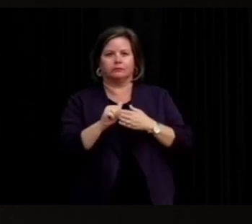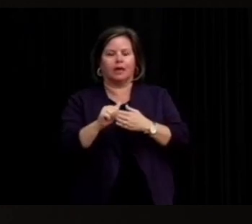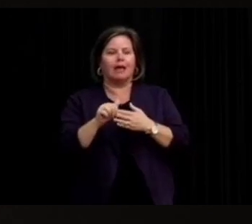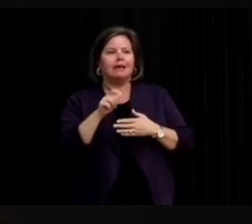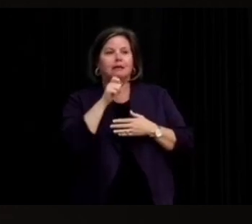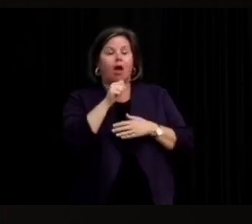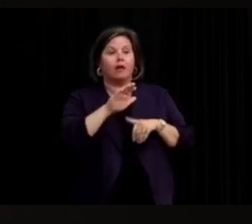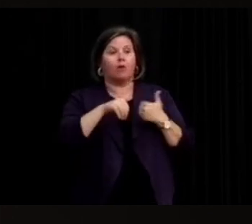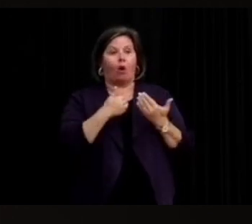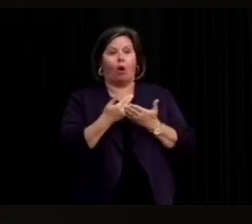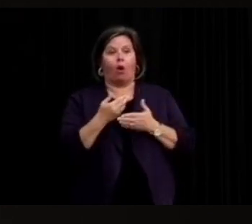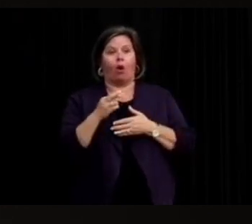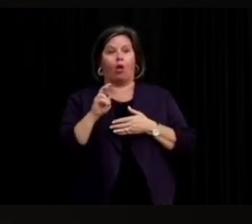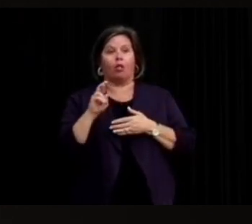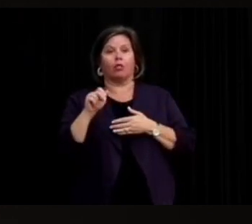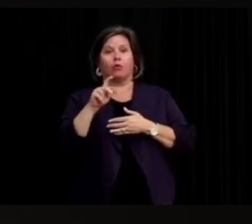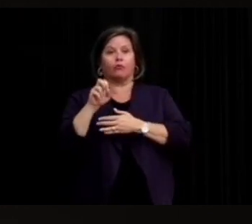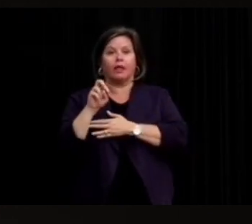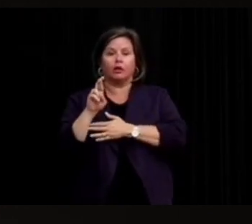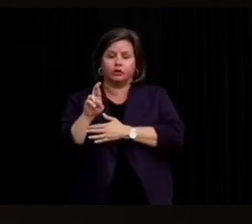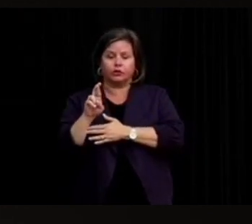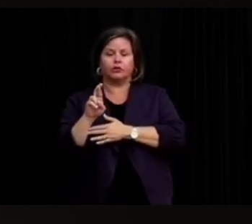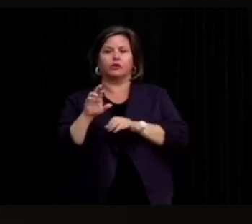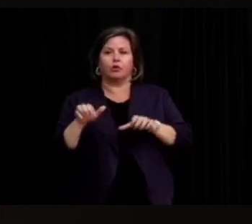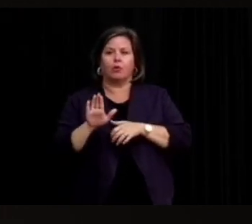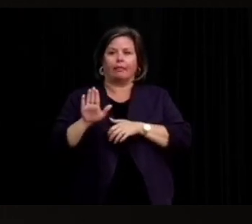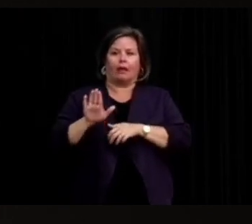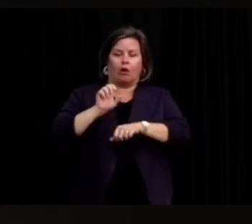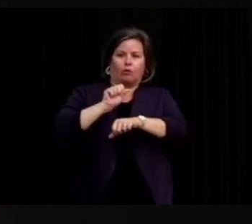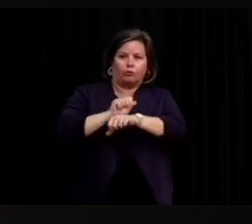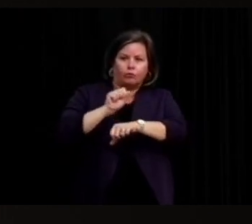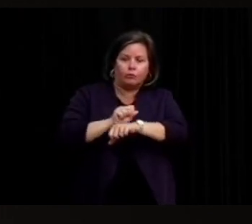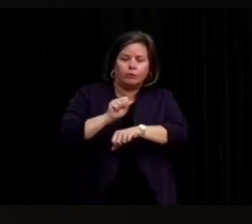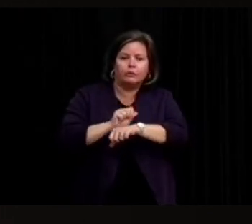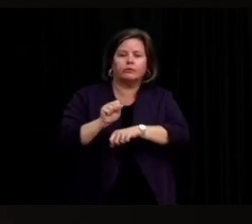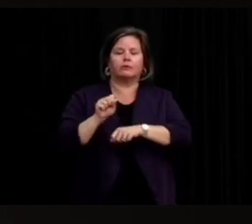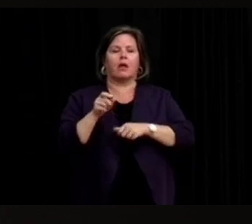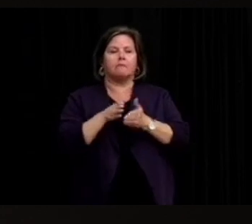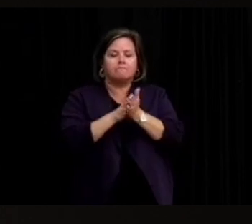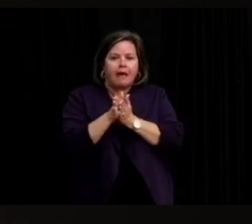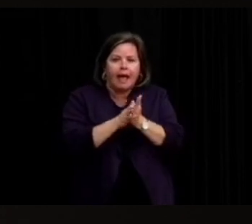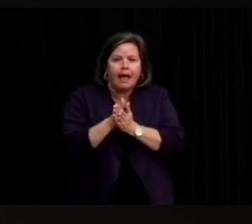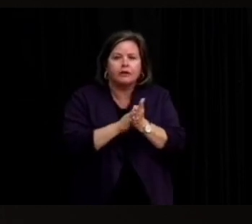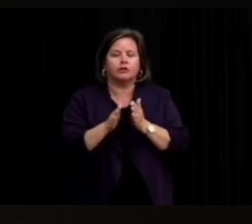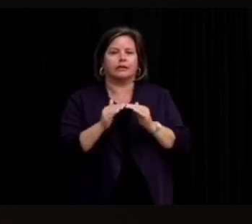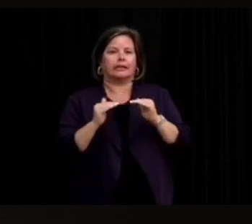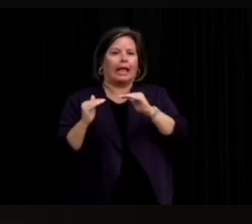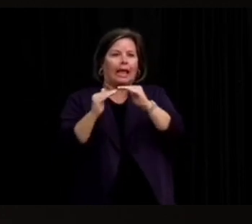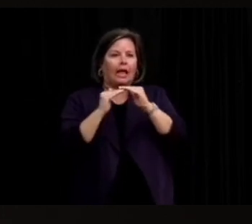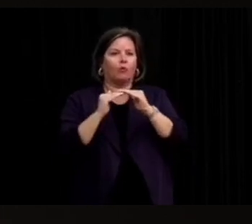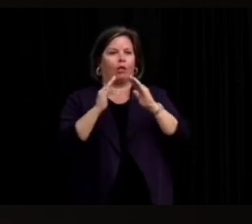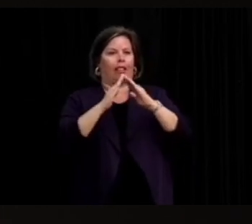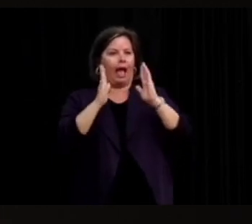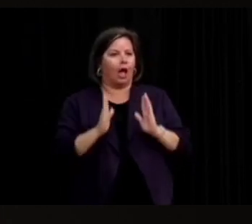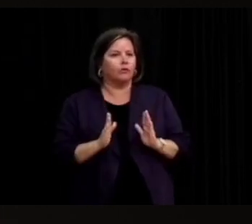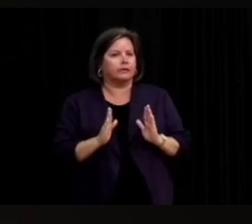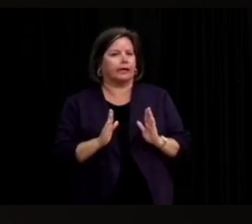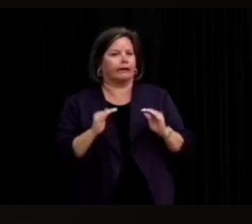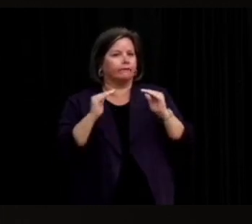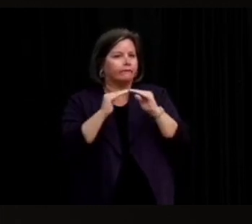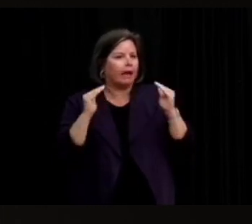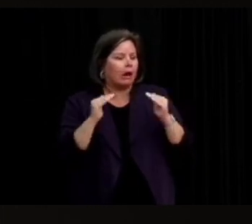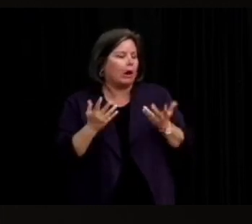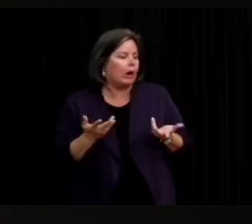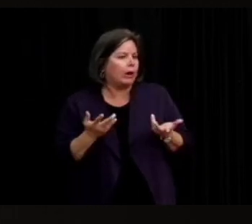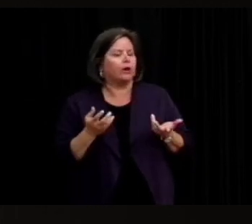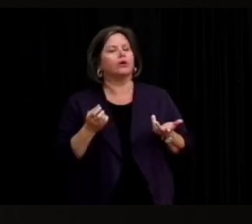realtors do their due diligence or are as passionate about equal and fair housing. So I just wanted to